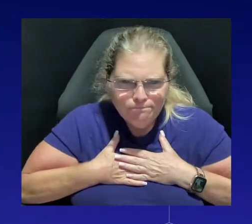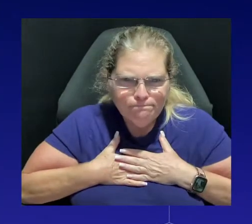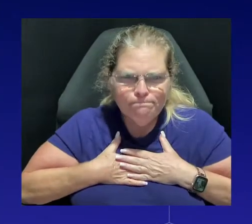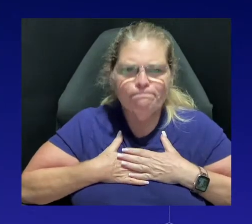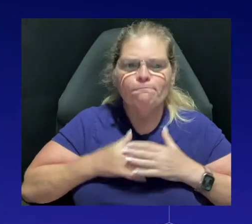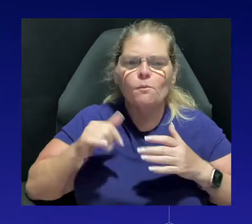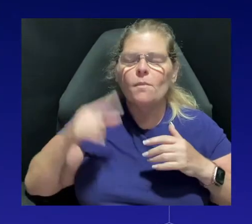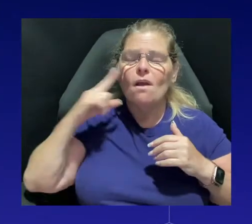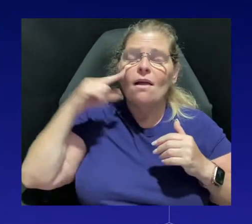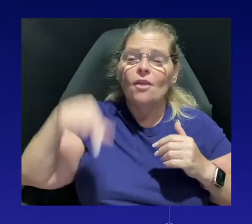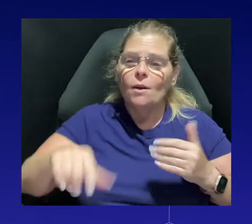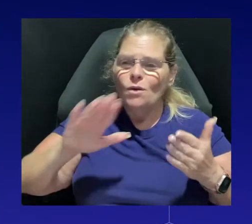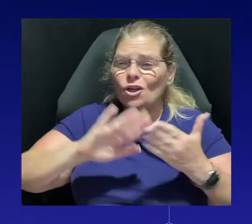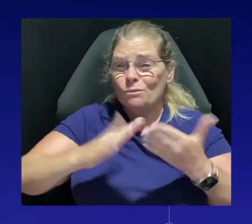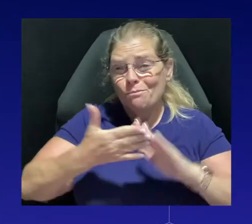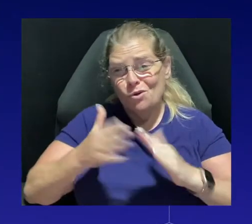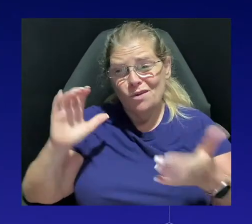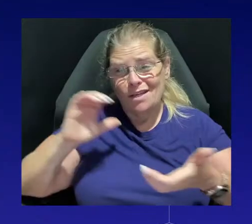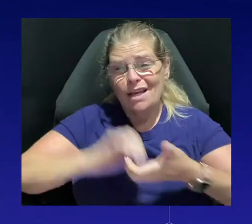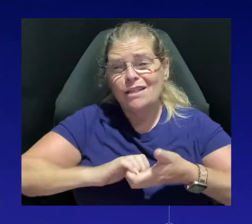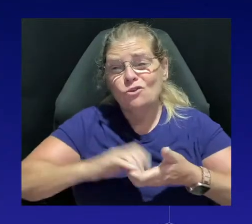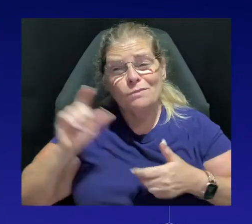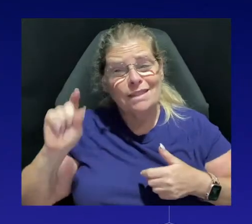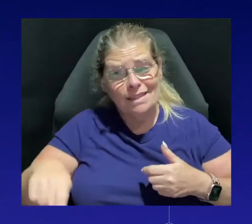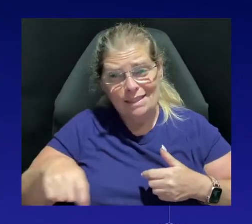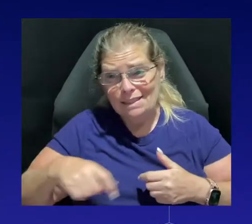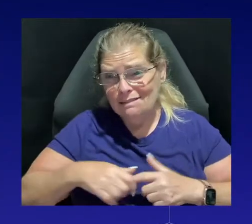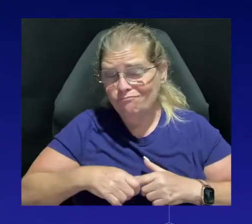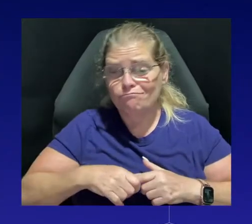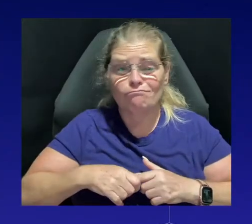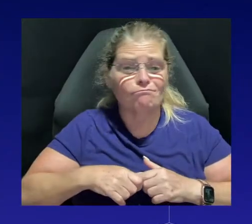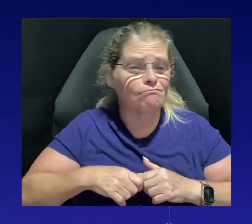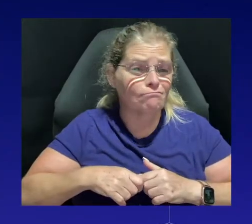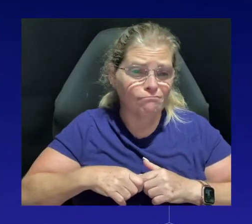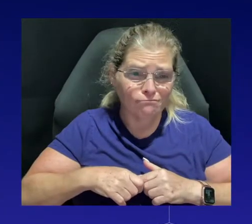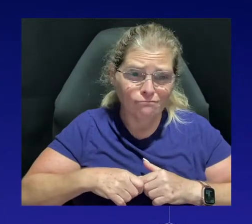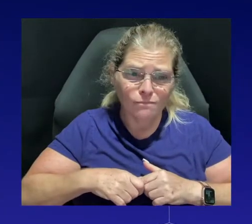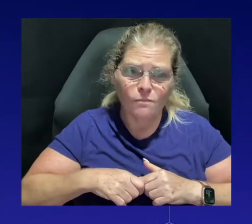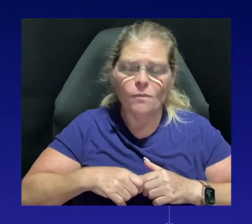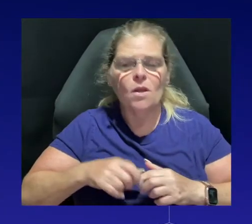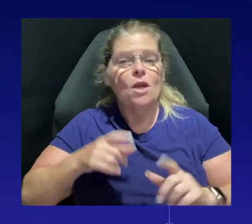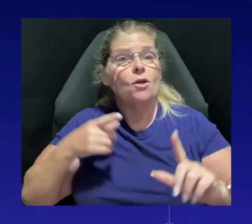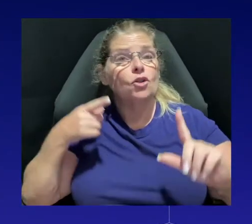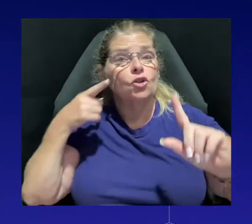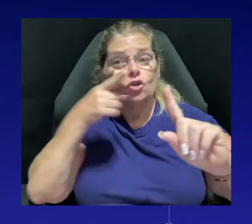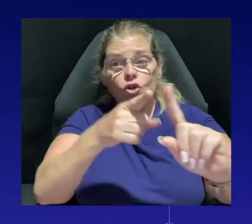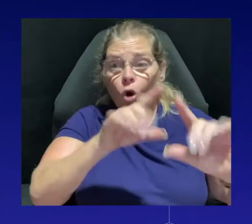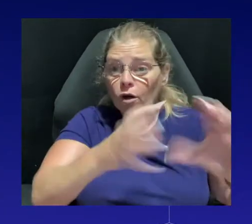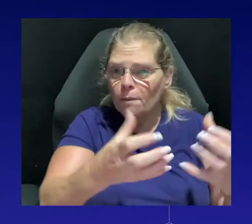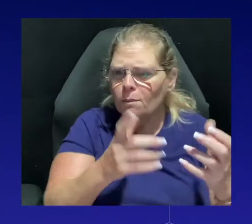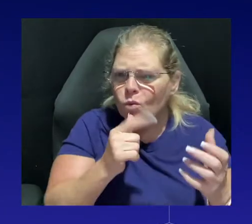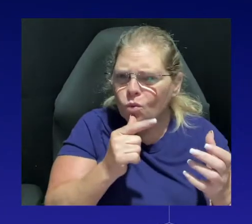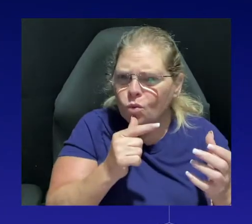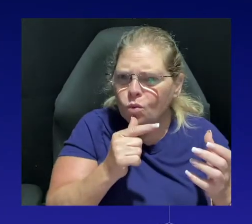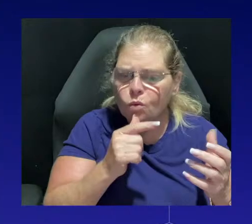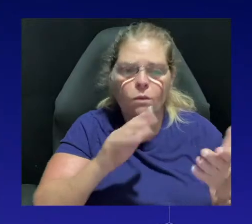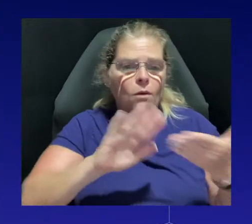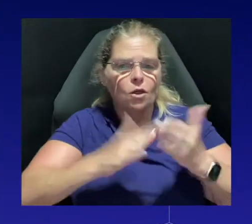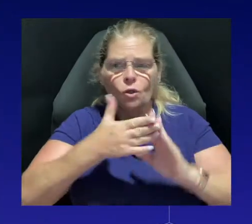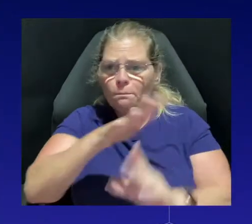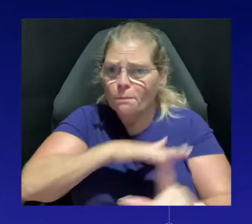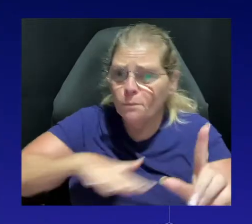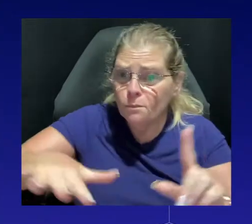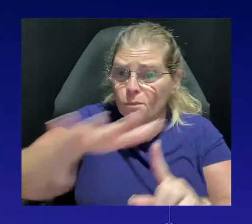community engagement. We need to know what our target population, what the community around us is interested